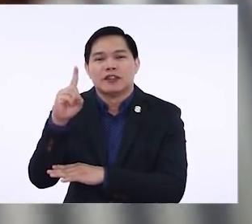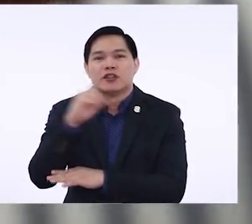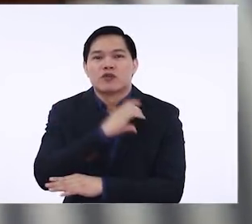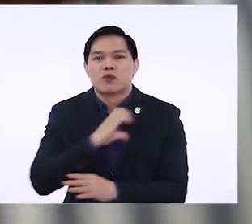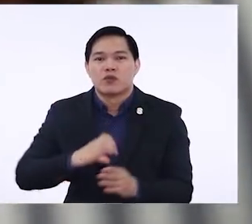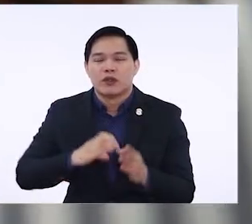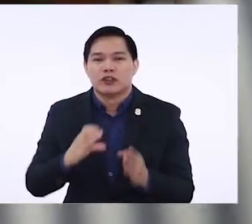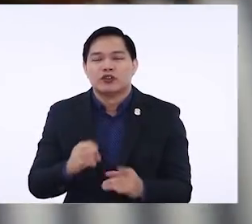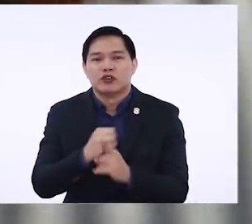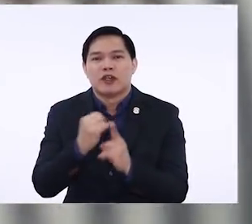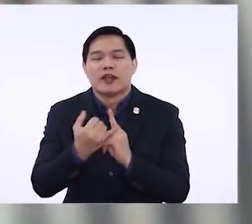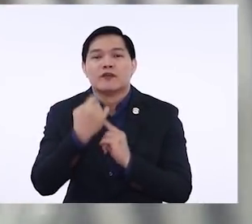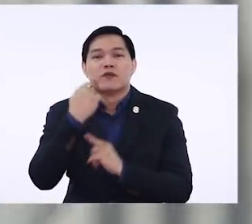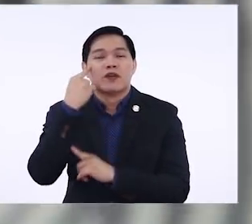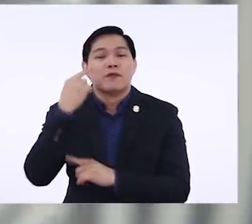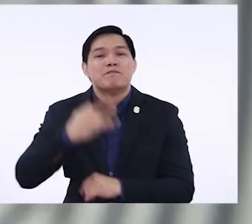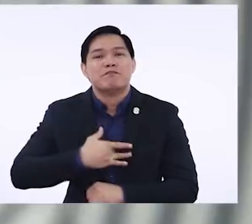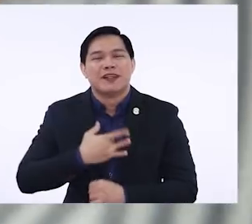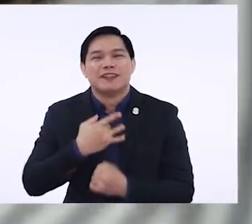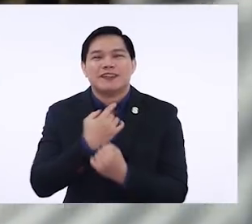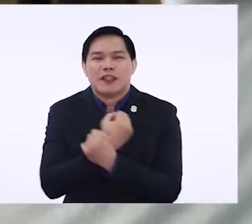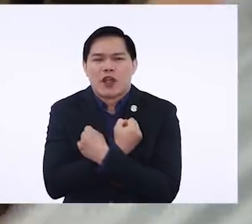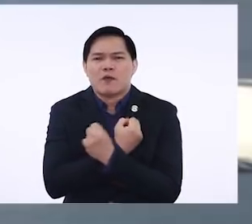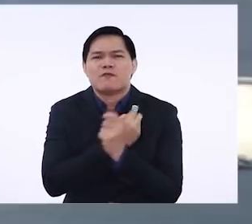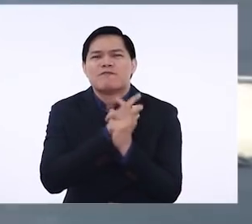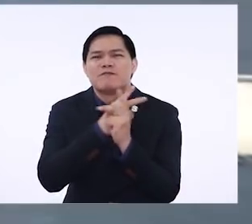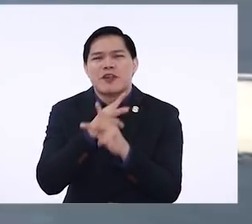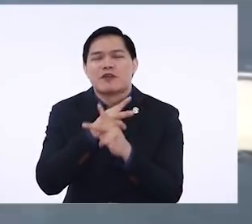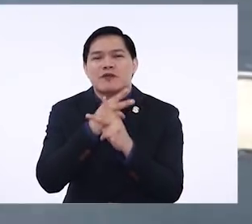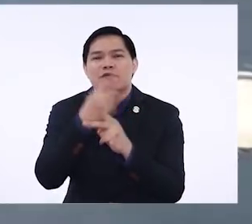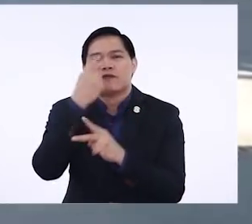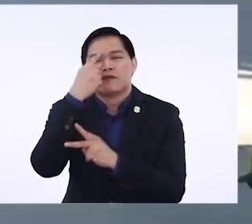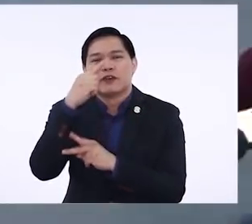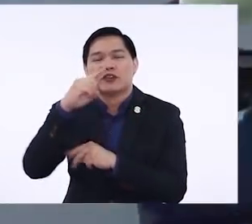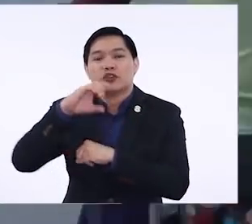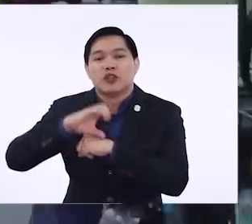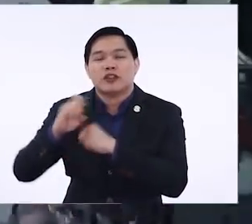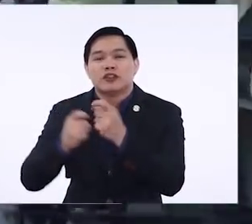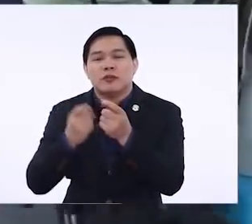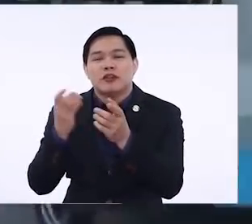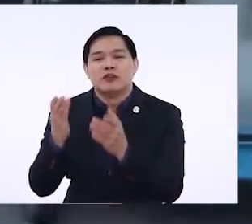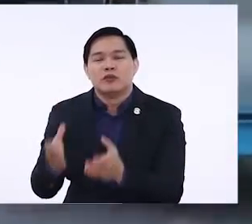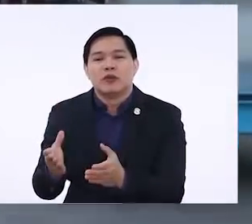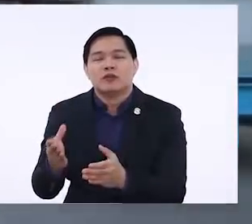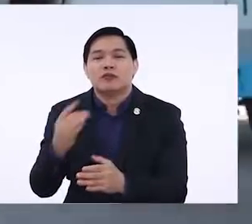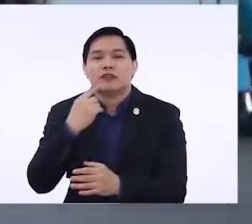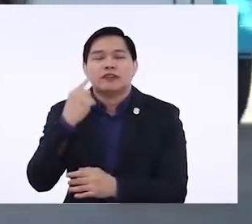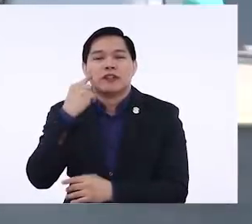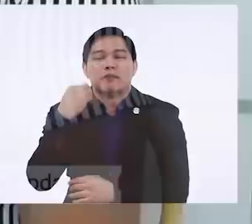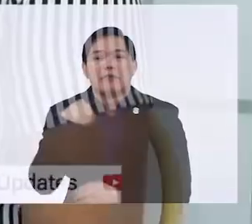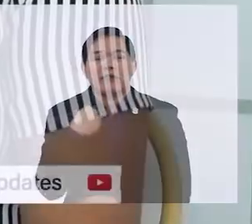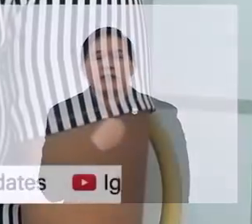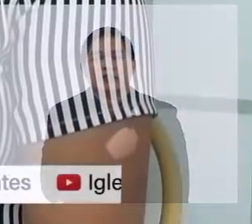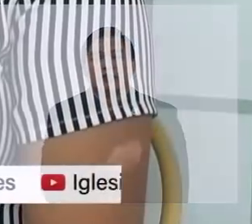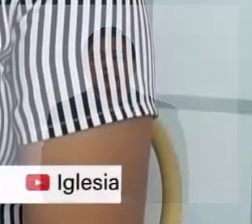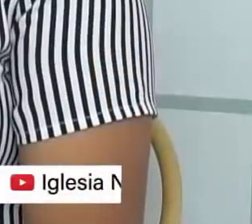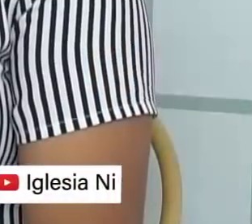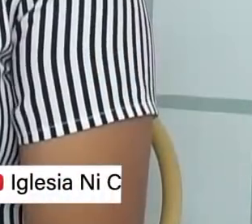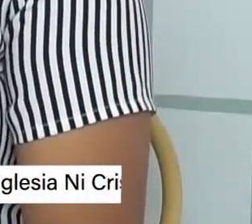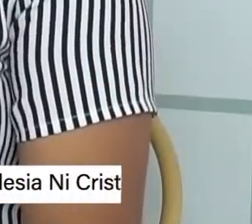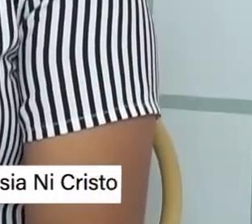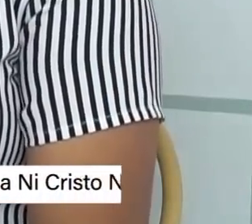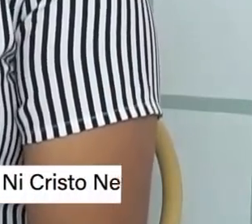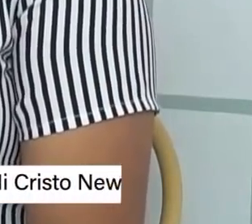Deaf, wherein she feels the love and concern of the church administration for deaf members.